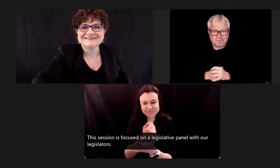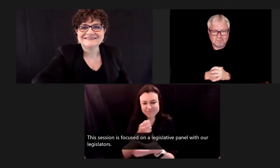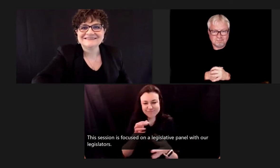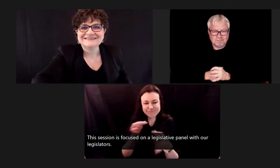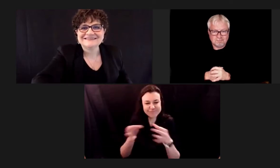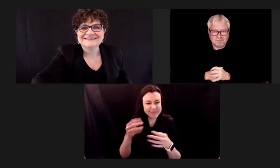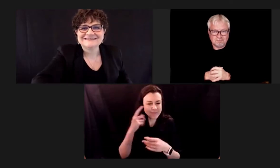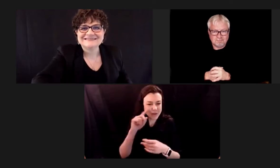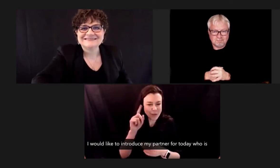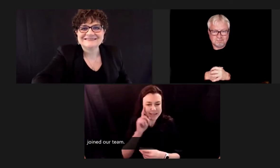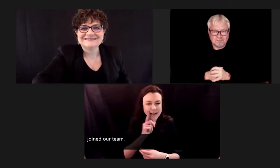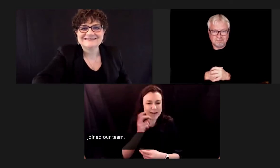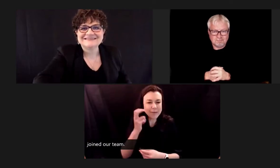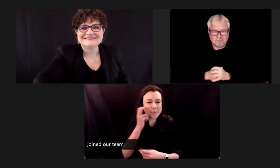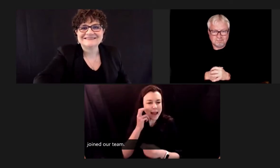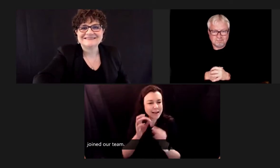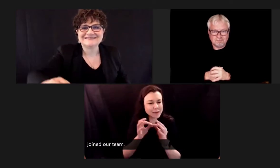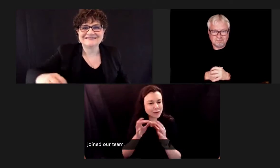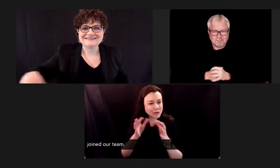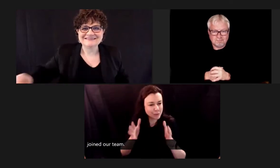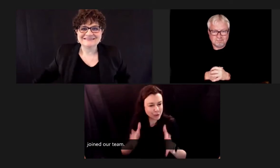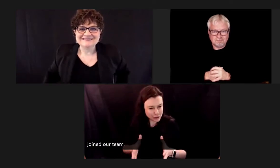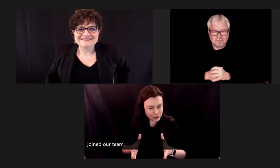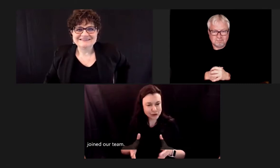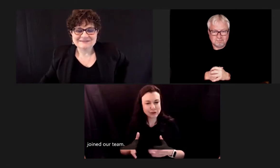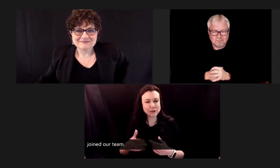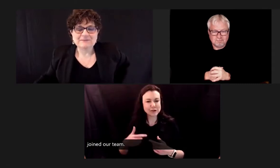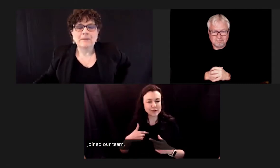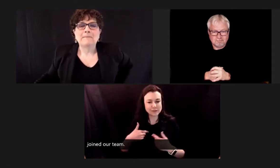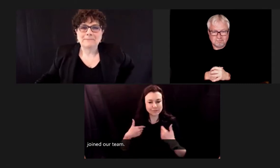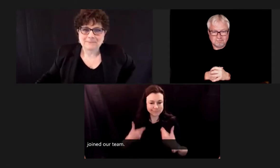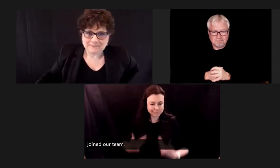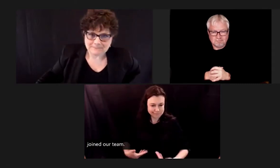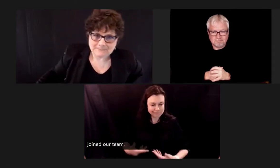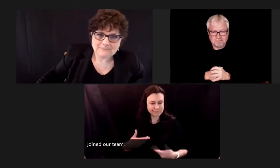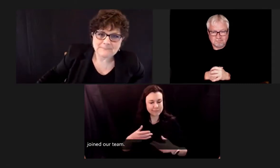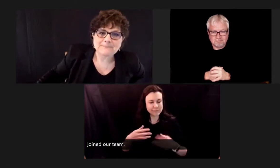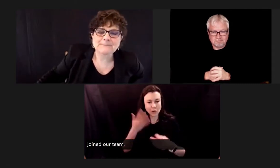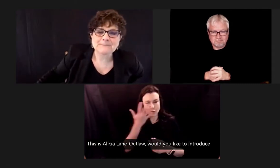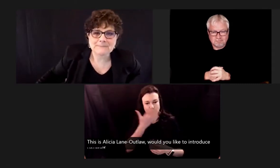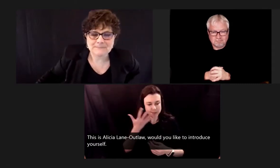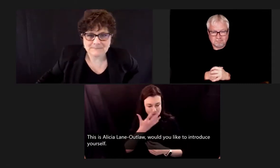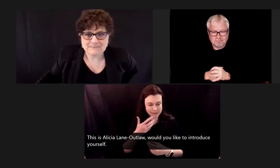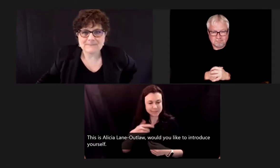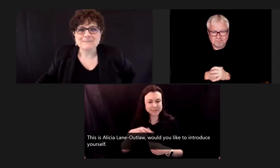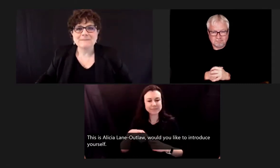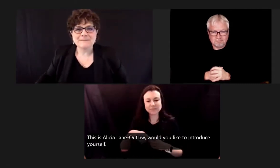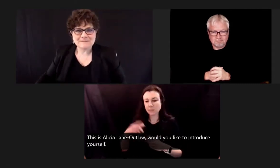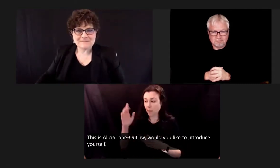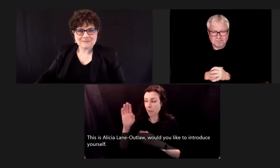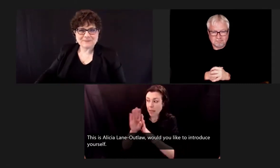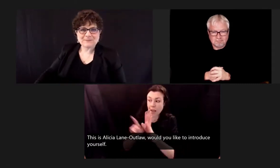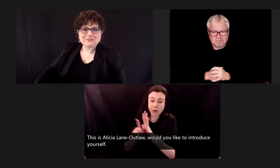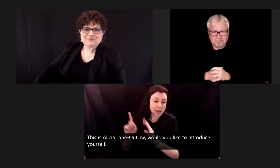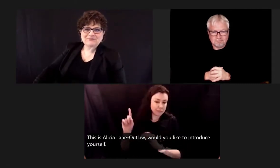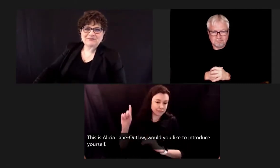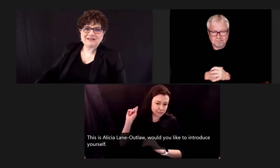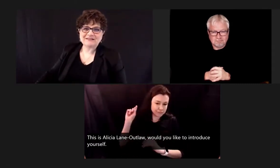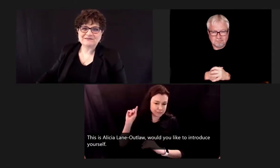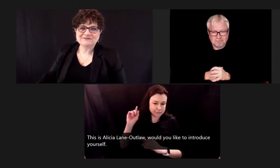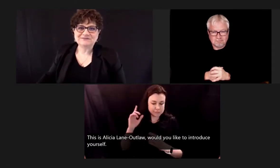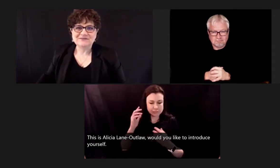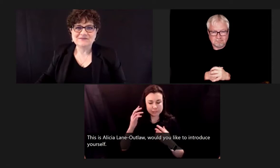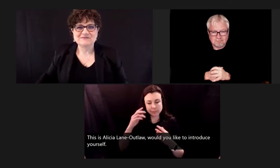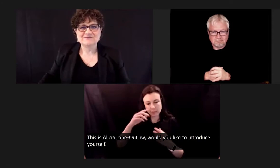introduce yourself? Good morning, Darlene. And yes, I would like to explain a little bit more about the interpreting